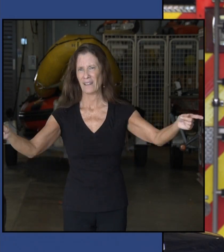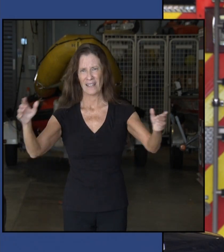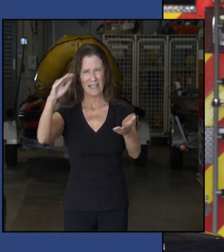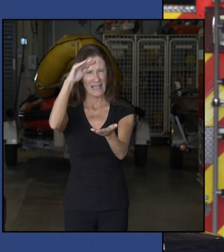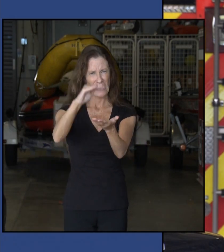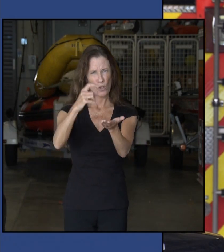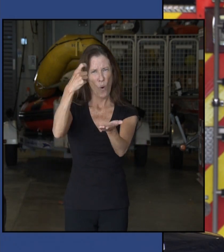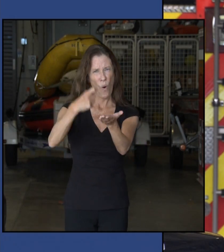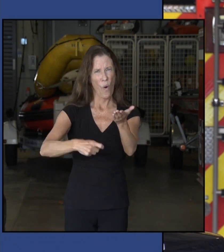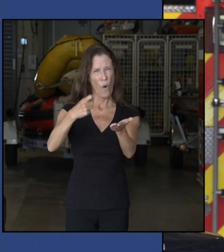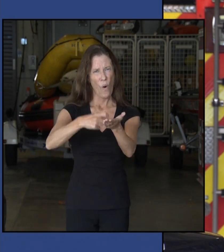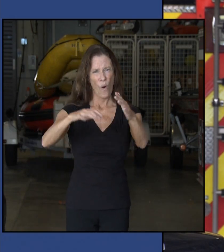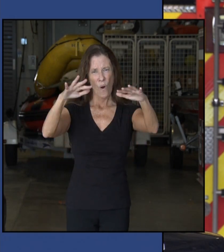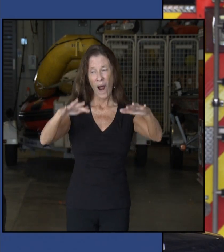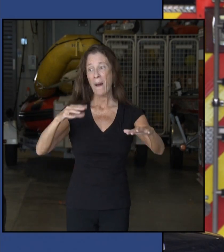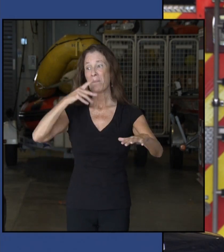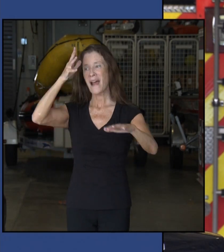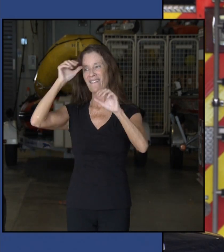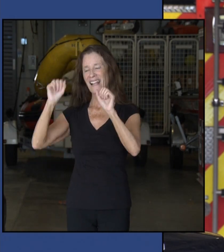to work.